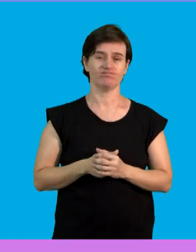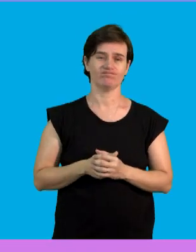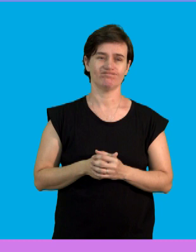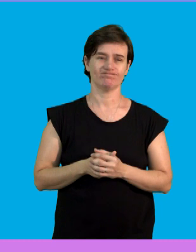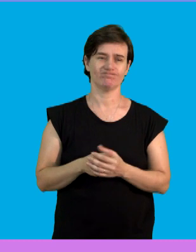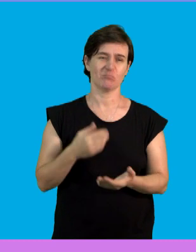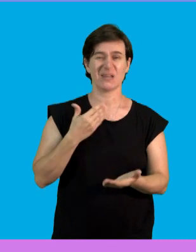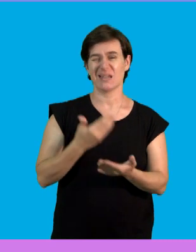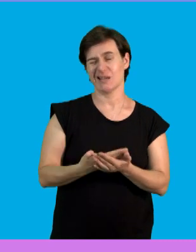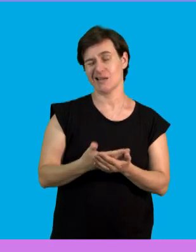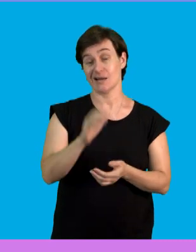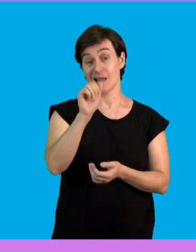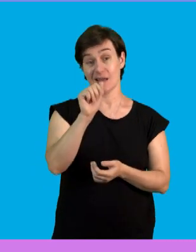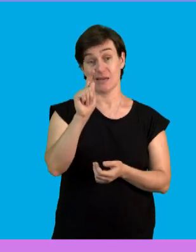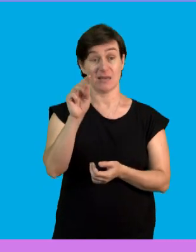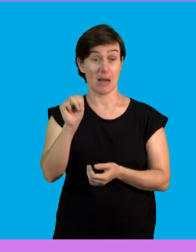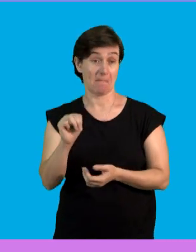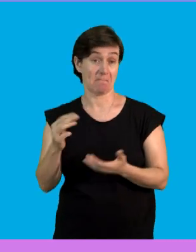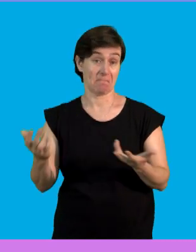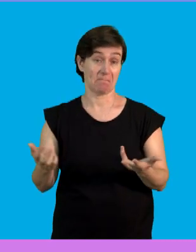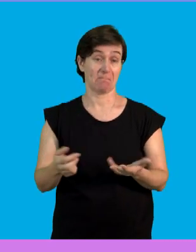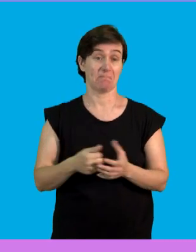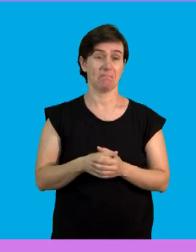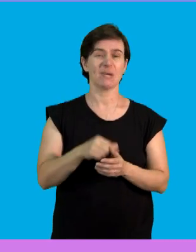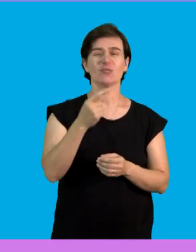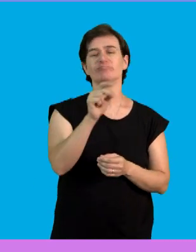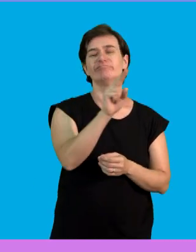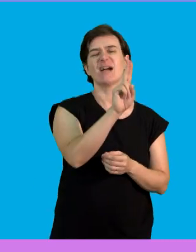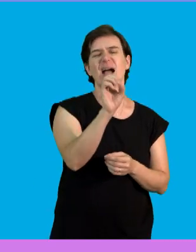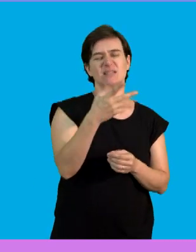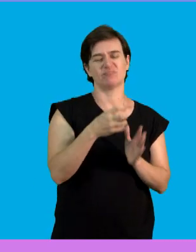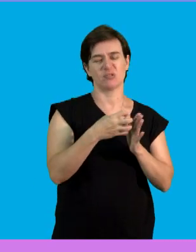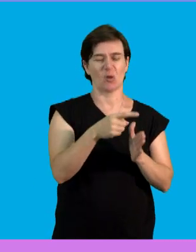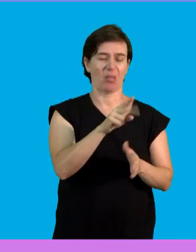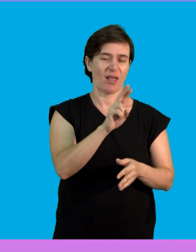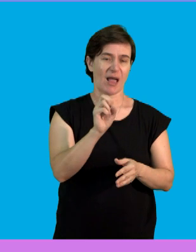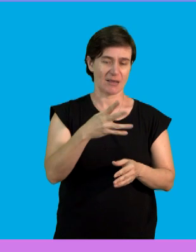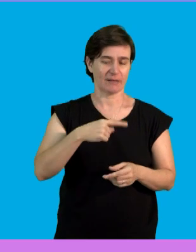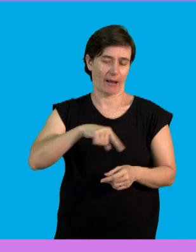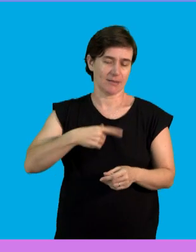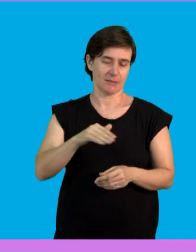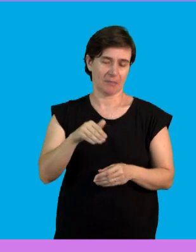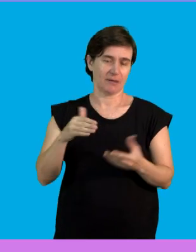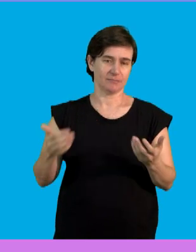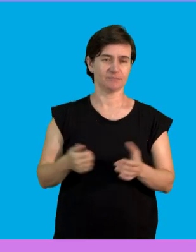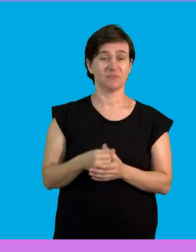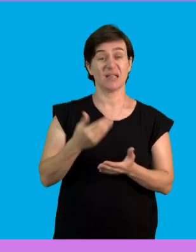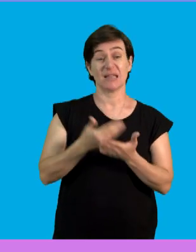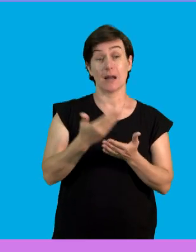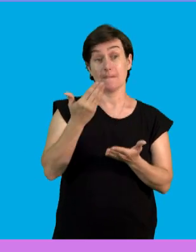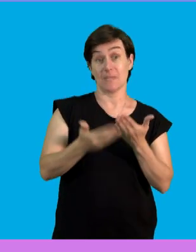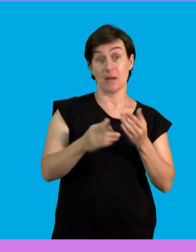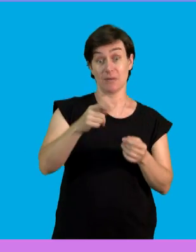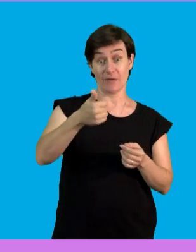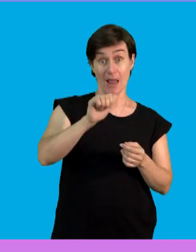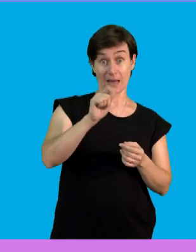a ATM of your own, that's why it's called Us Bank. Then you can use the ATM of other banks,